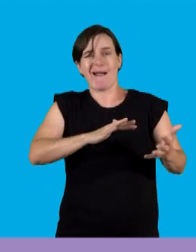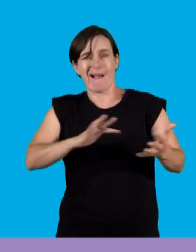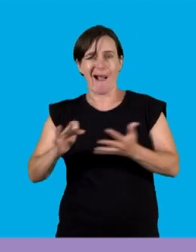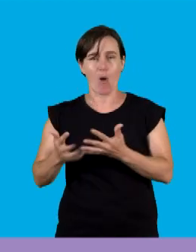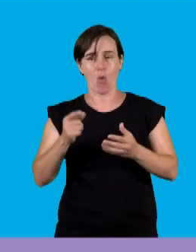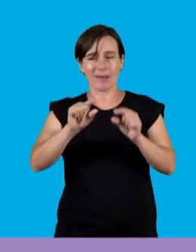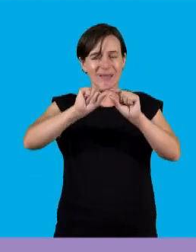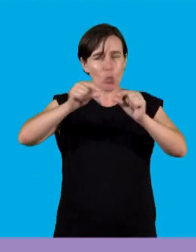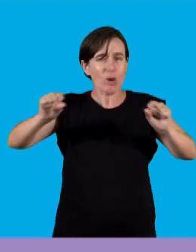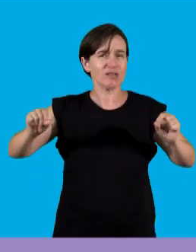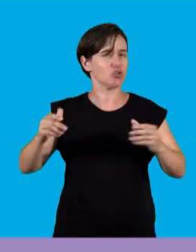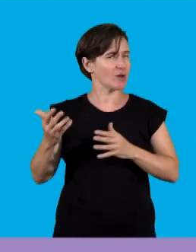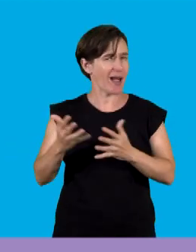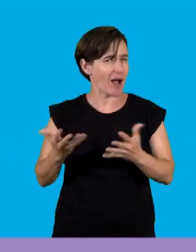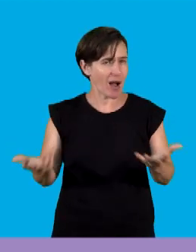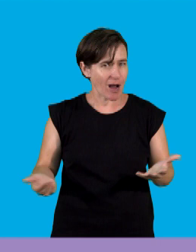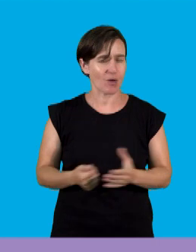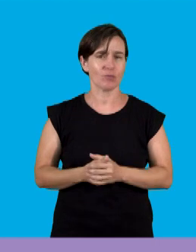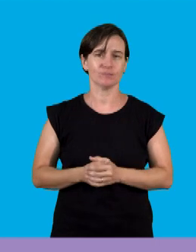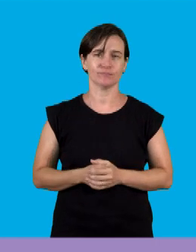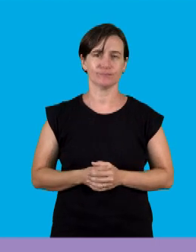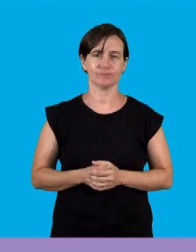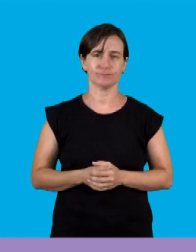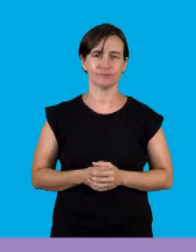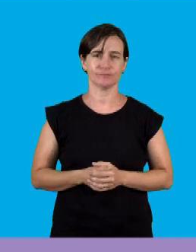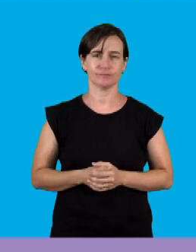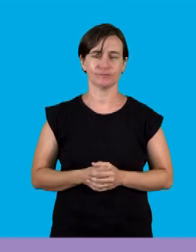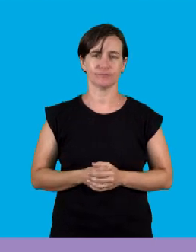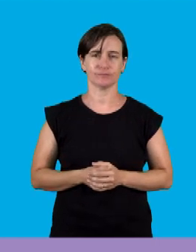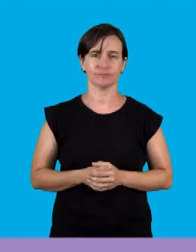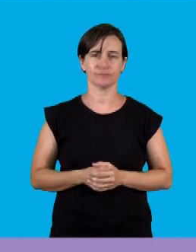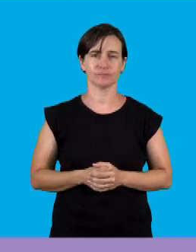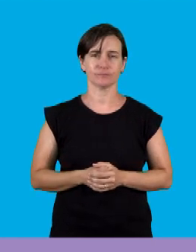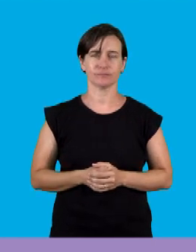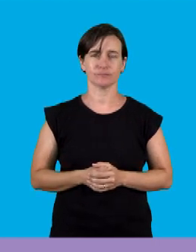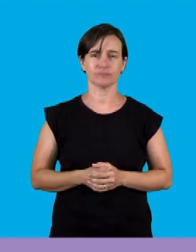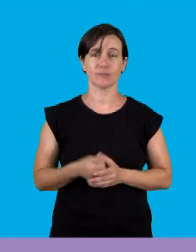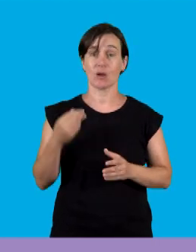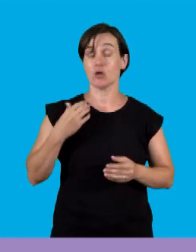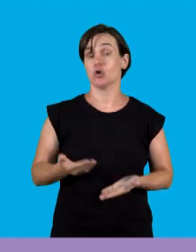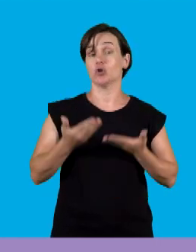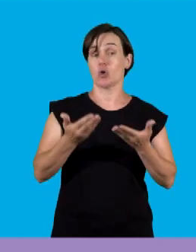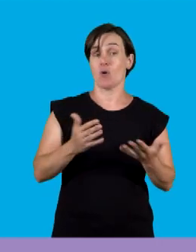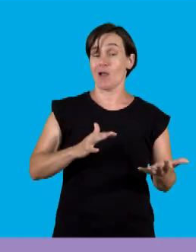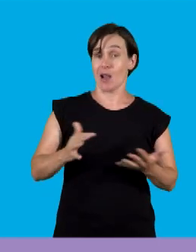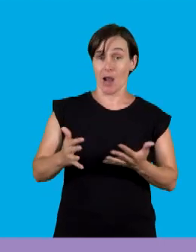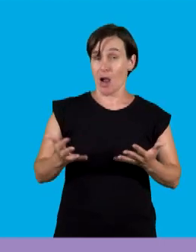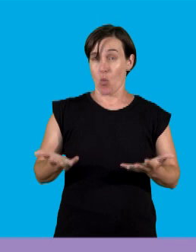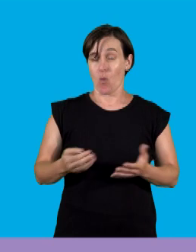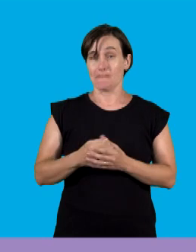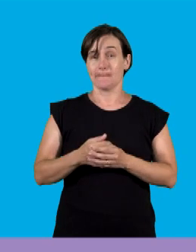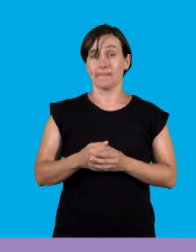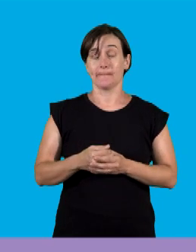algebraically, meaning we need our equation or our algebraic rule. That is going to be